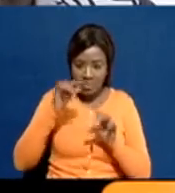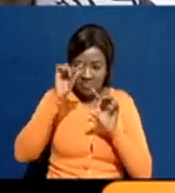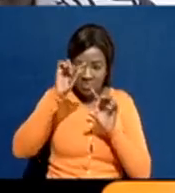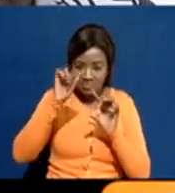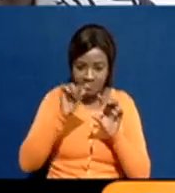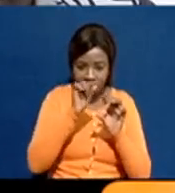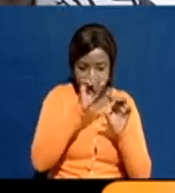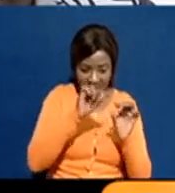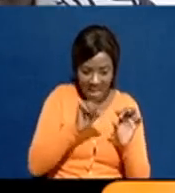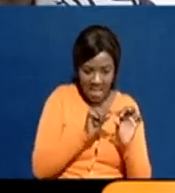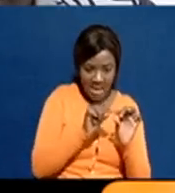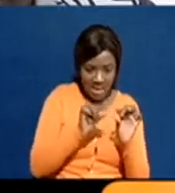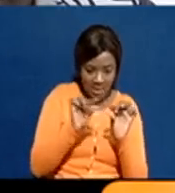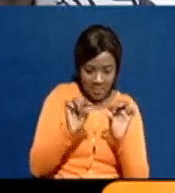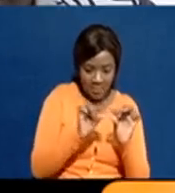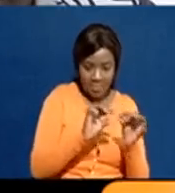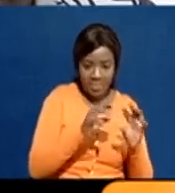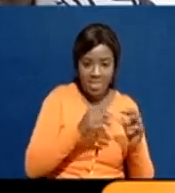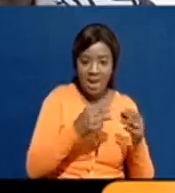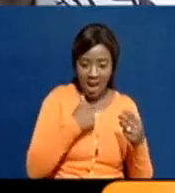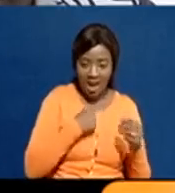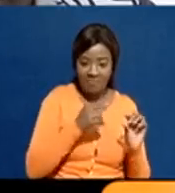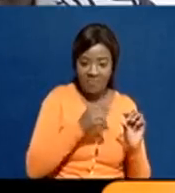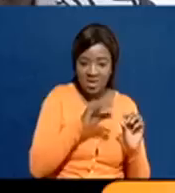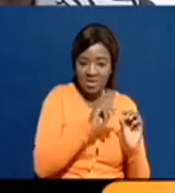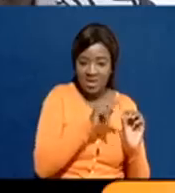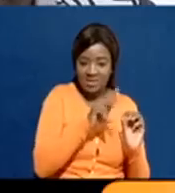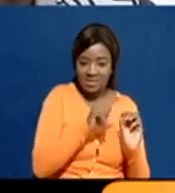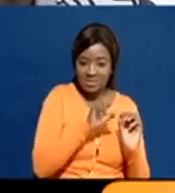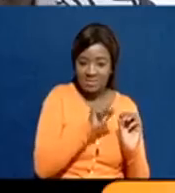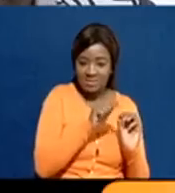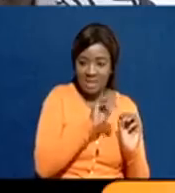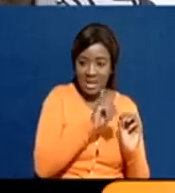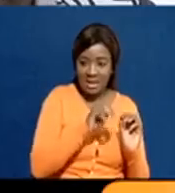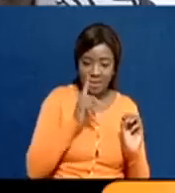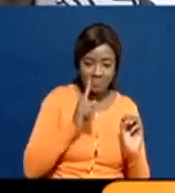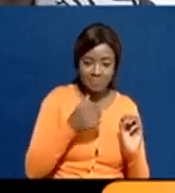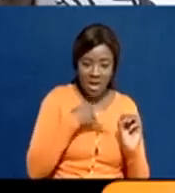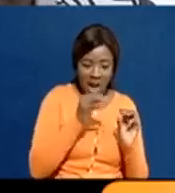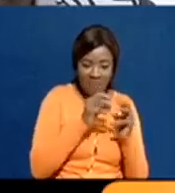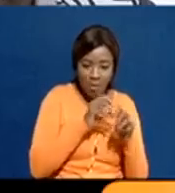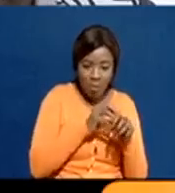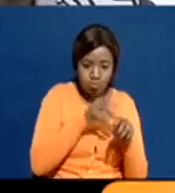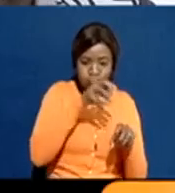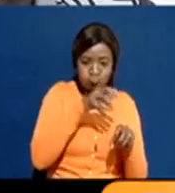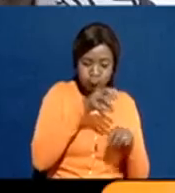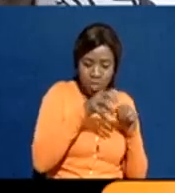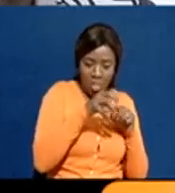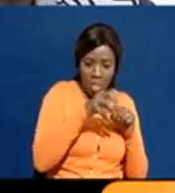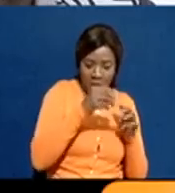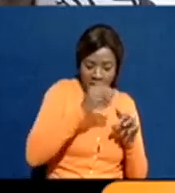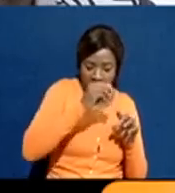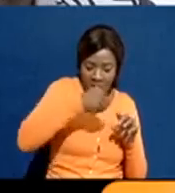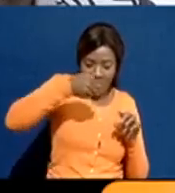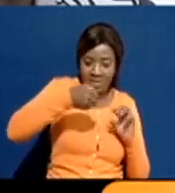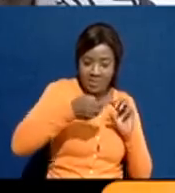large intestines, where it changes into intestines, there was this pimple, no, it was not really a pimple, it was a tumor. Mm. And so they took up bits of